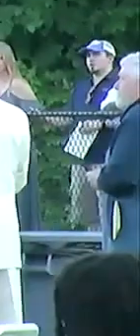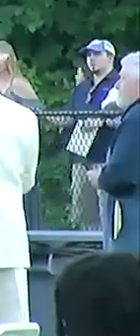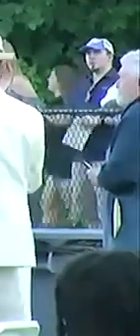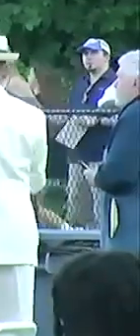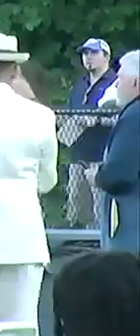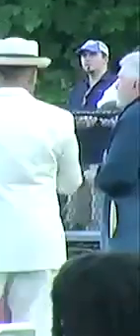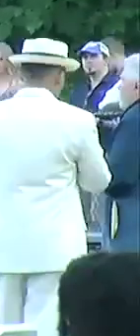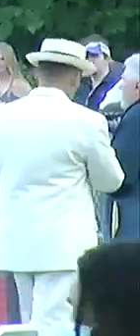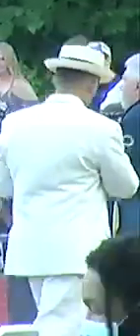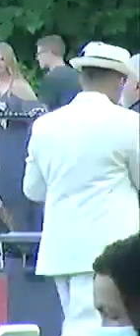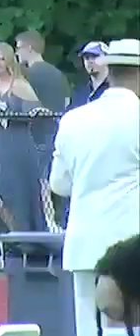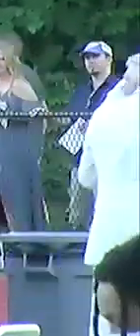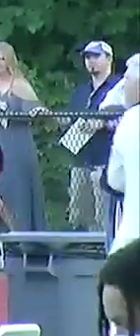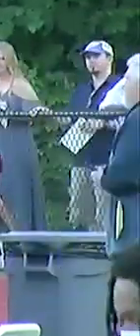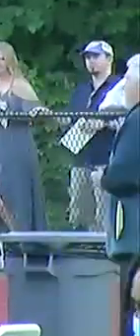Can these gentlemen get?